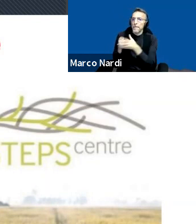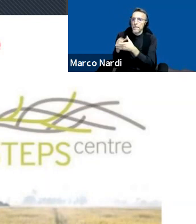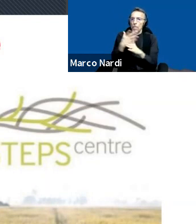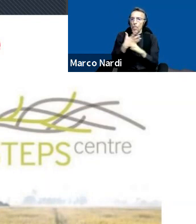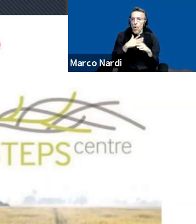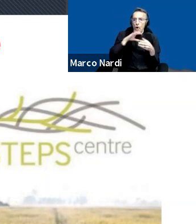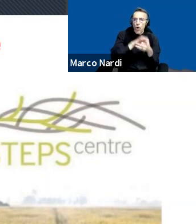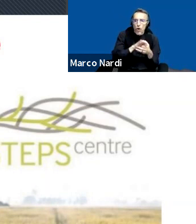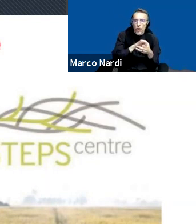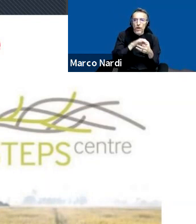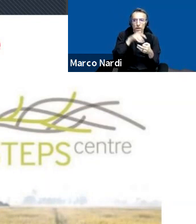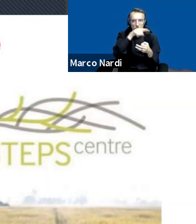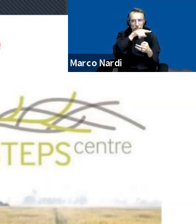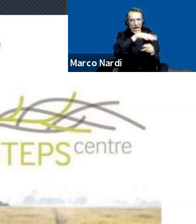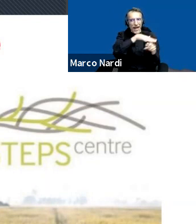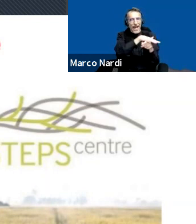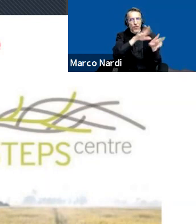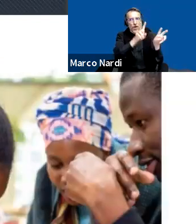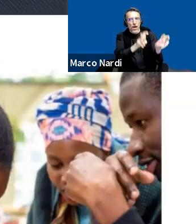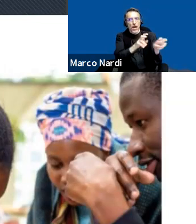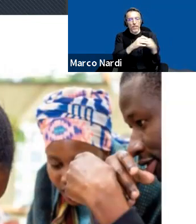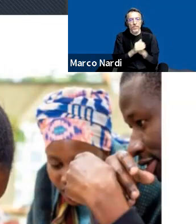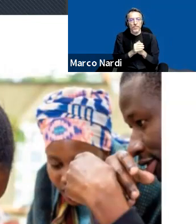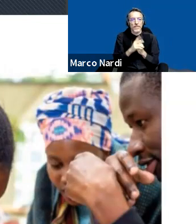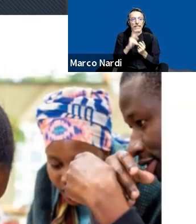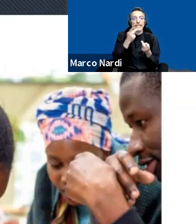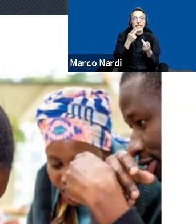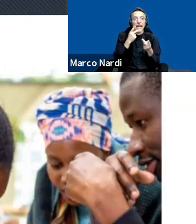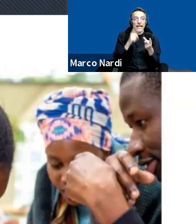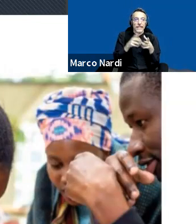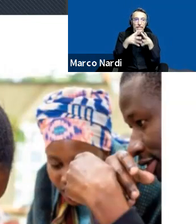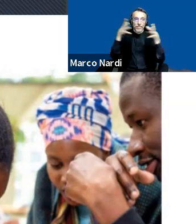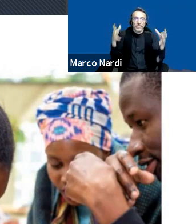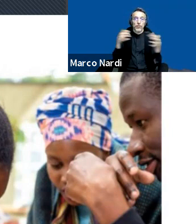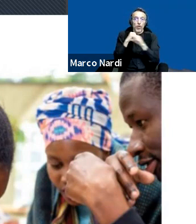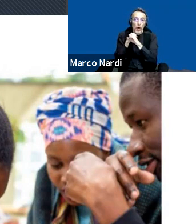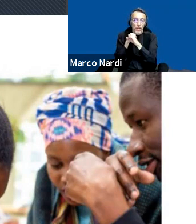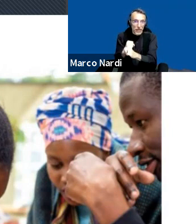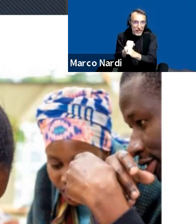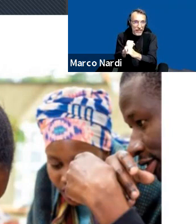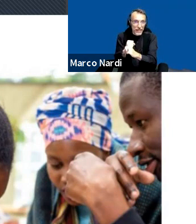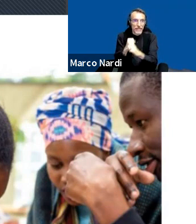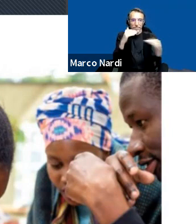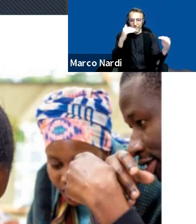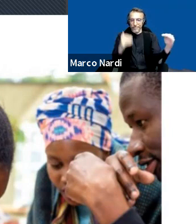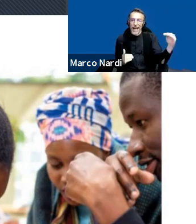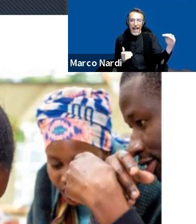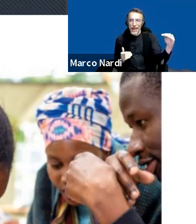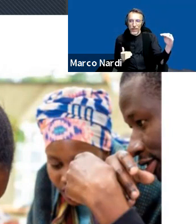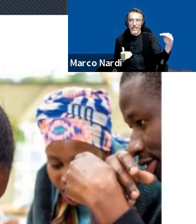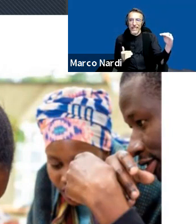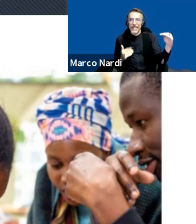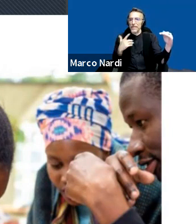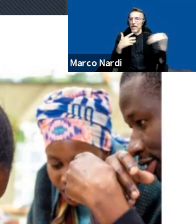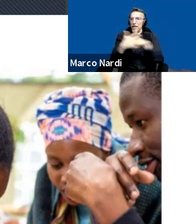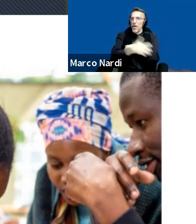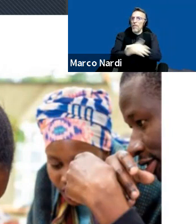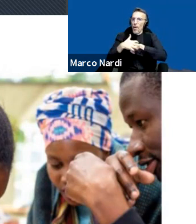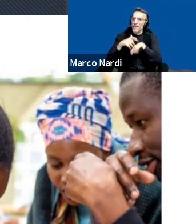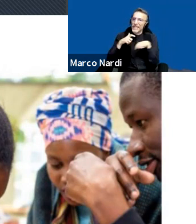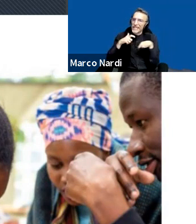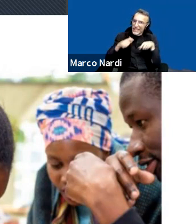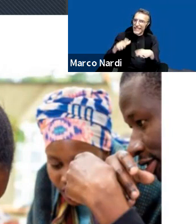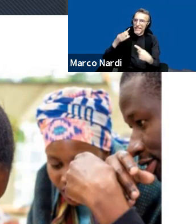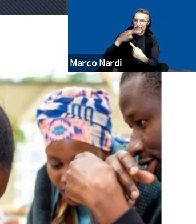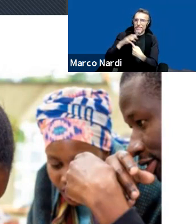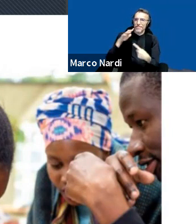area. Our second big commitment is around reducing extreme inequities, recognising that poverty matters, but the